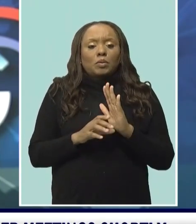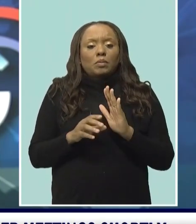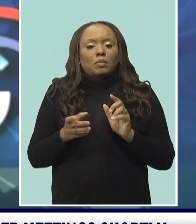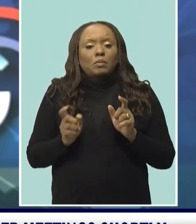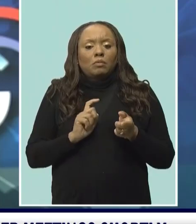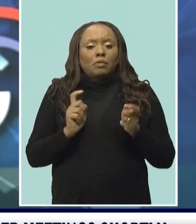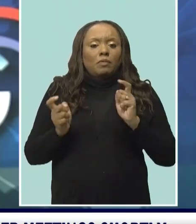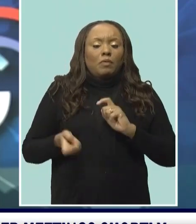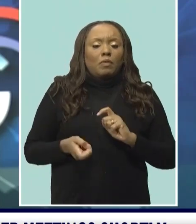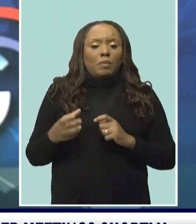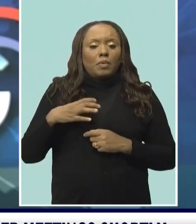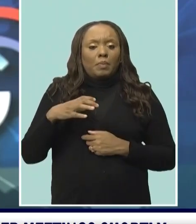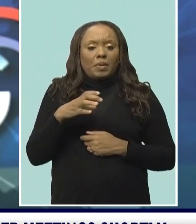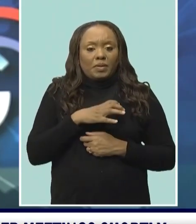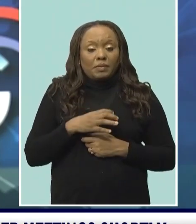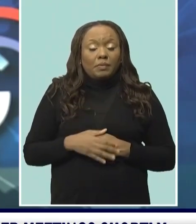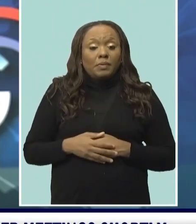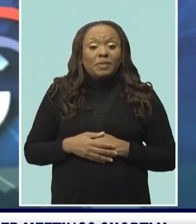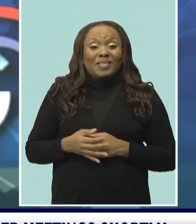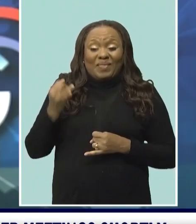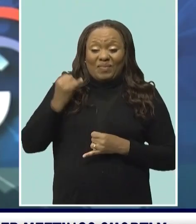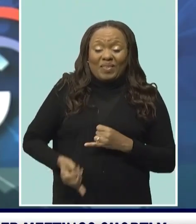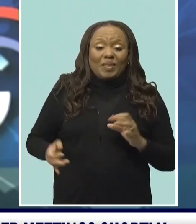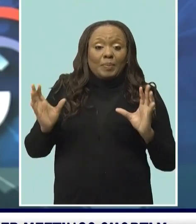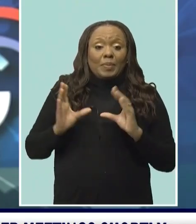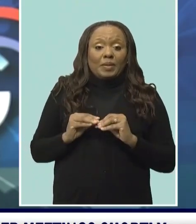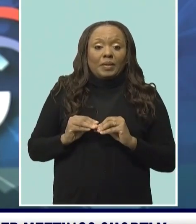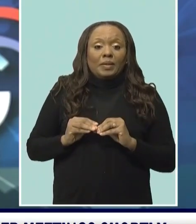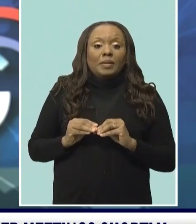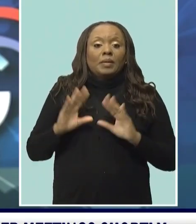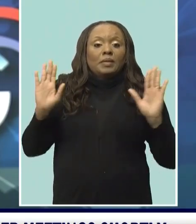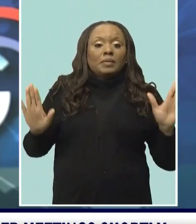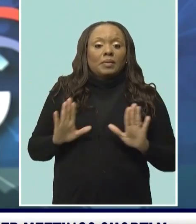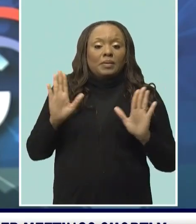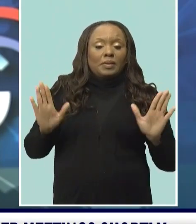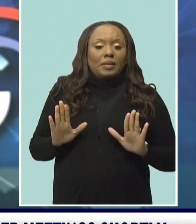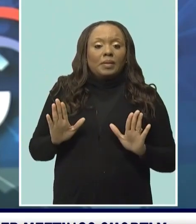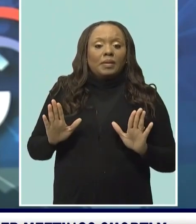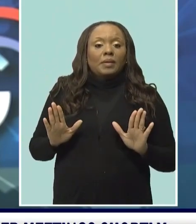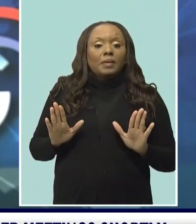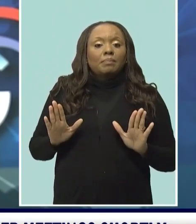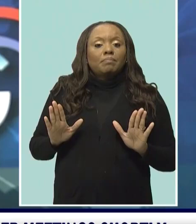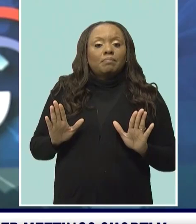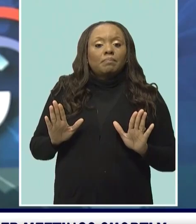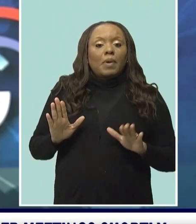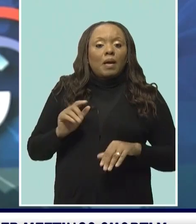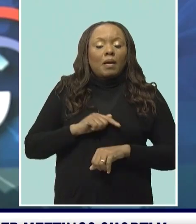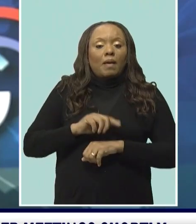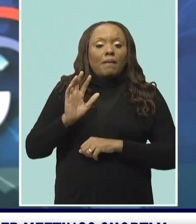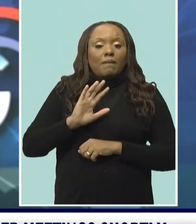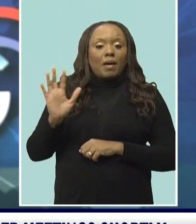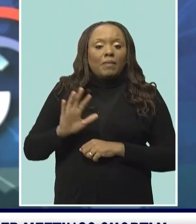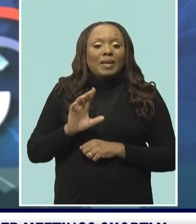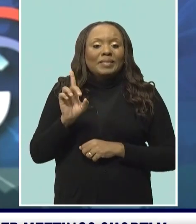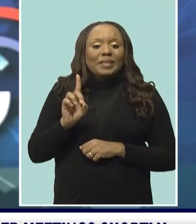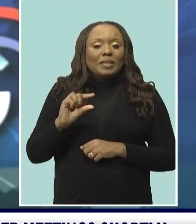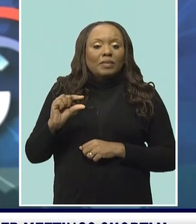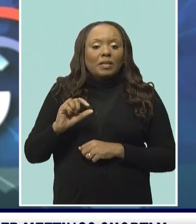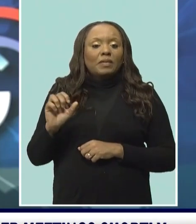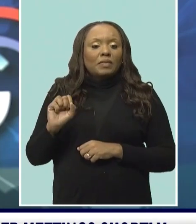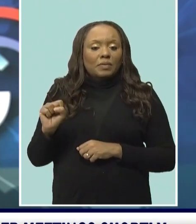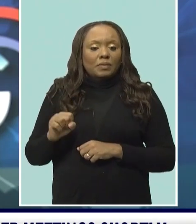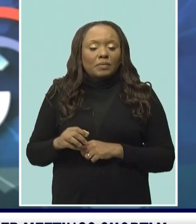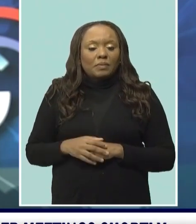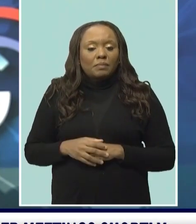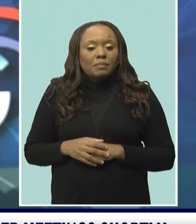meeting Sunday. That meeting will take place at 5 p.m. at the Dighton Griffiths Secondary School. Here to tell us how the CRC will move forward